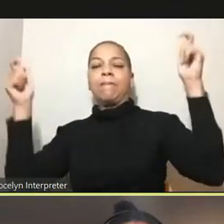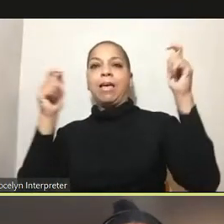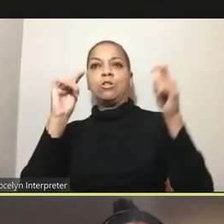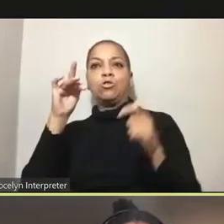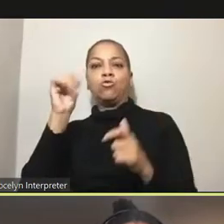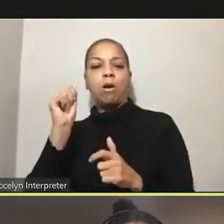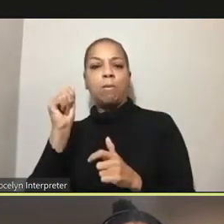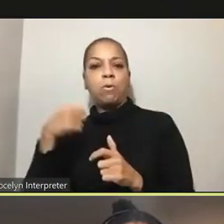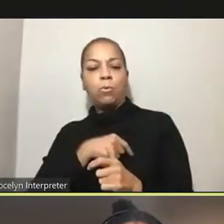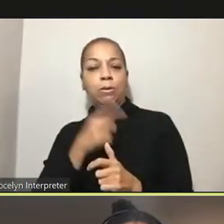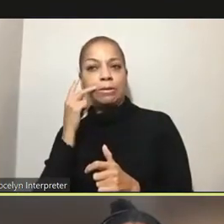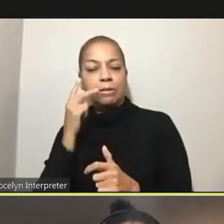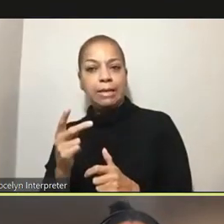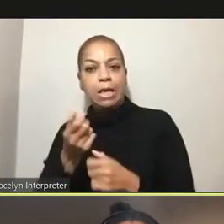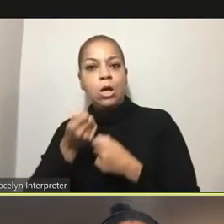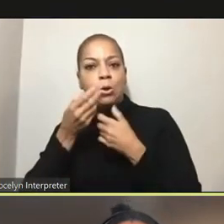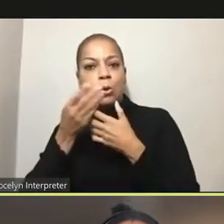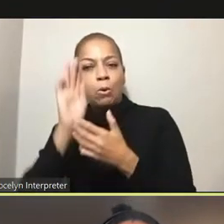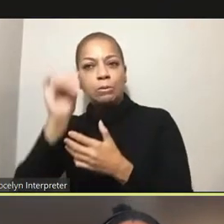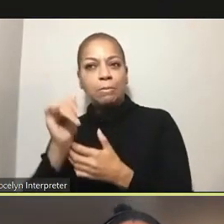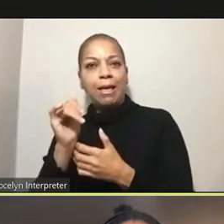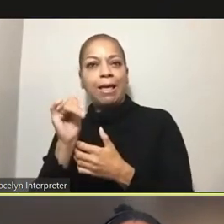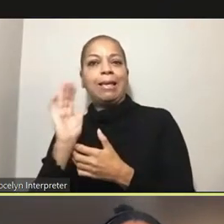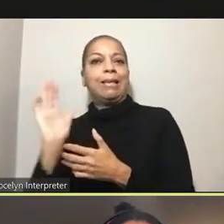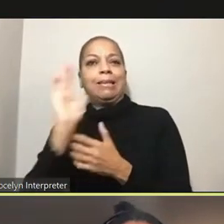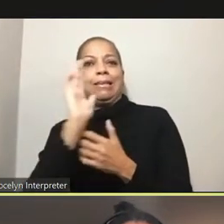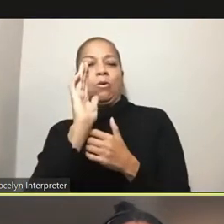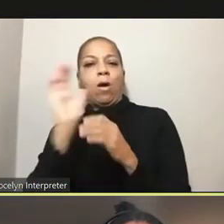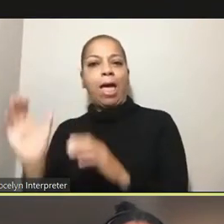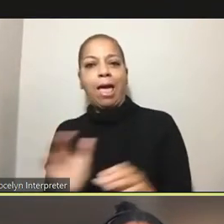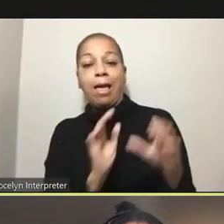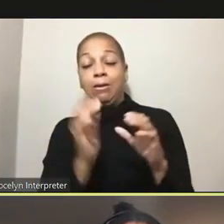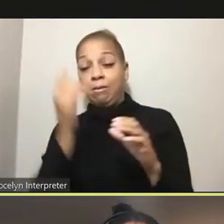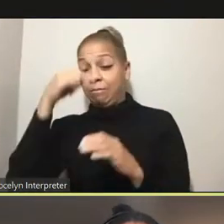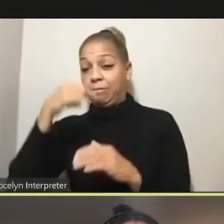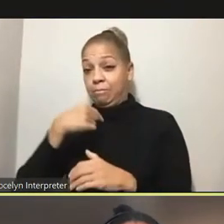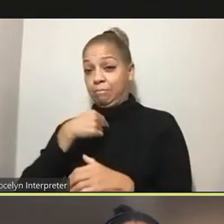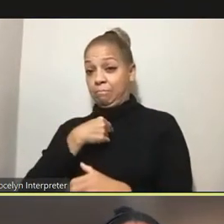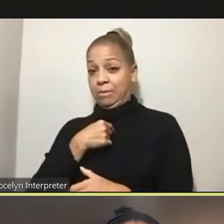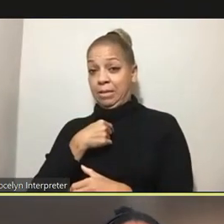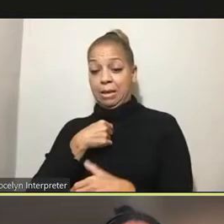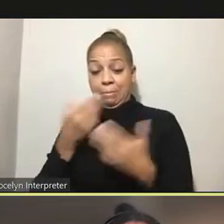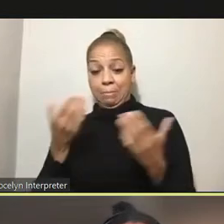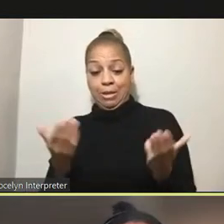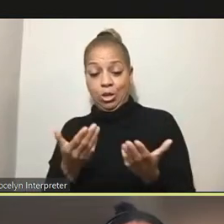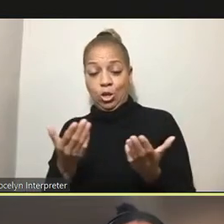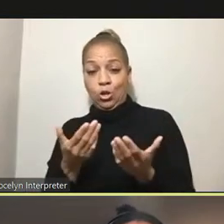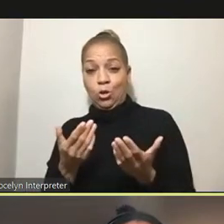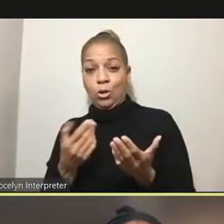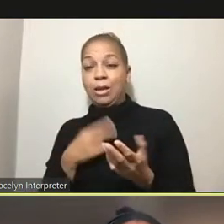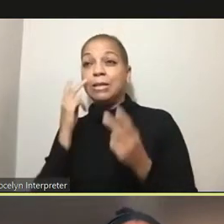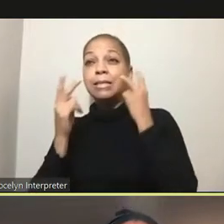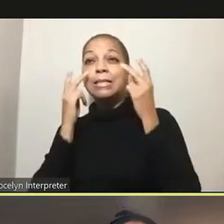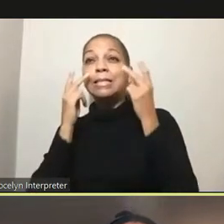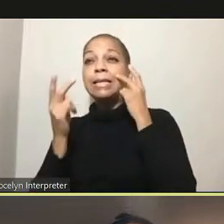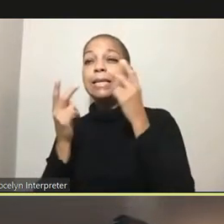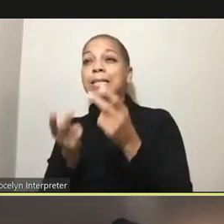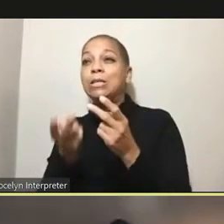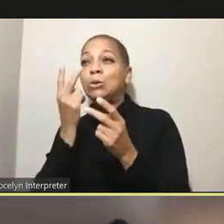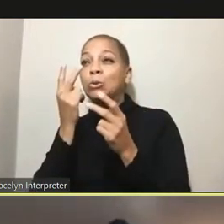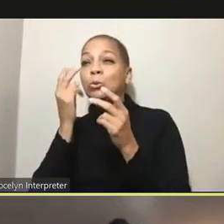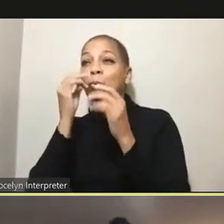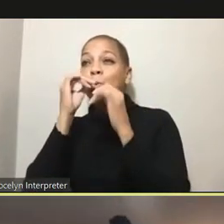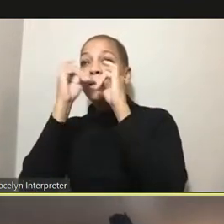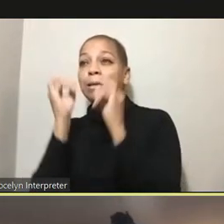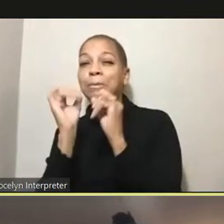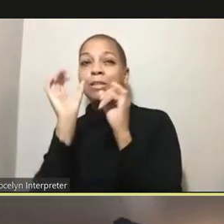the actions that you are doing. So for me, being here, seeing those images, it's